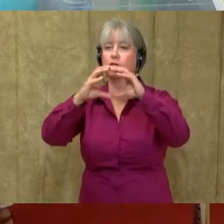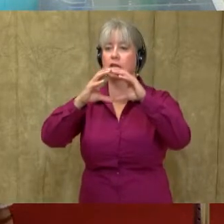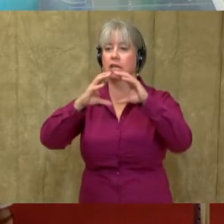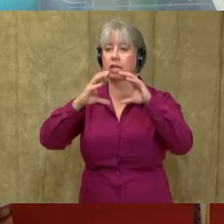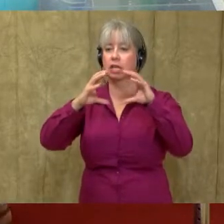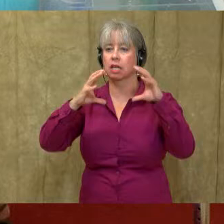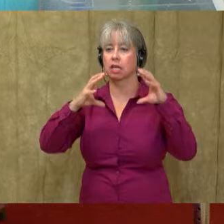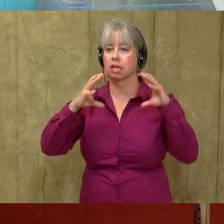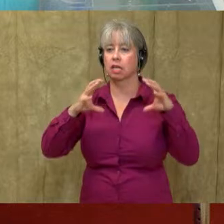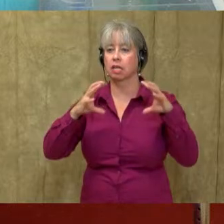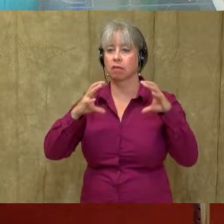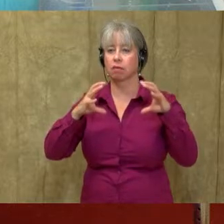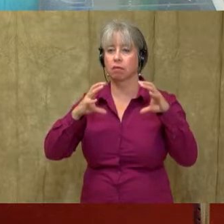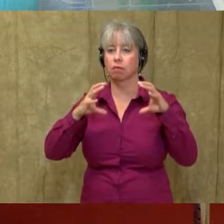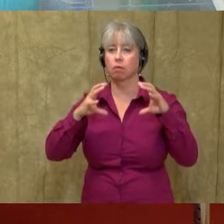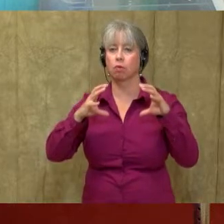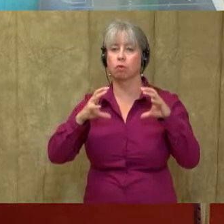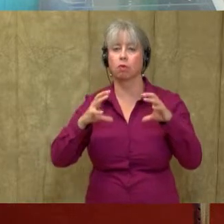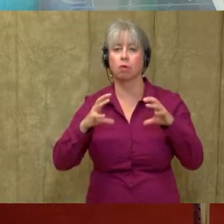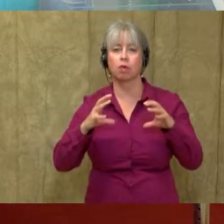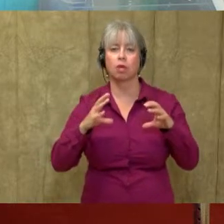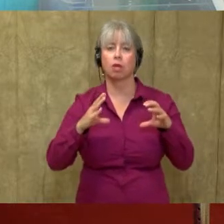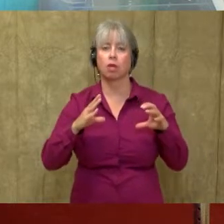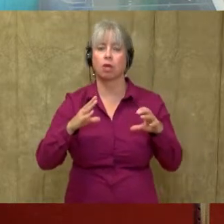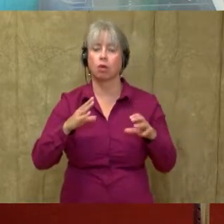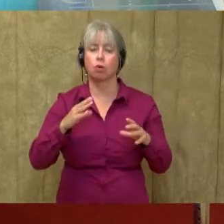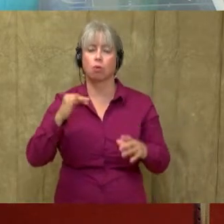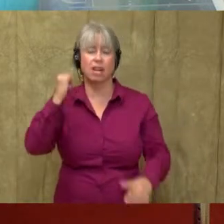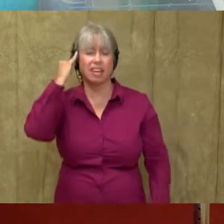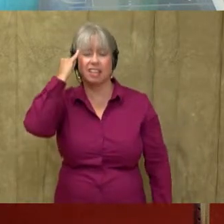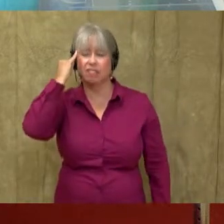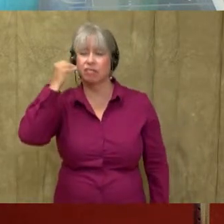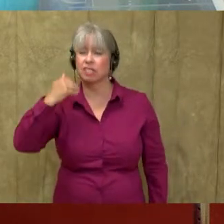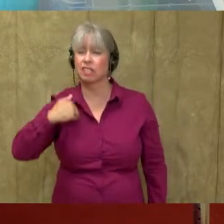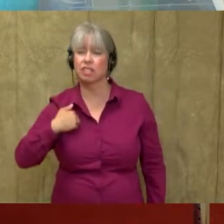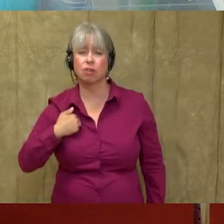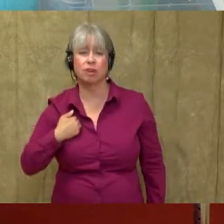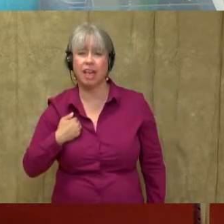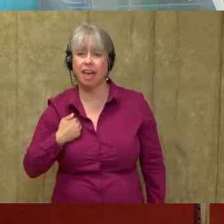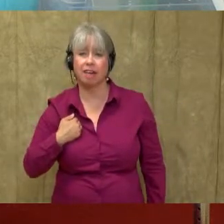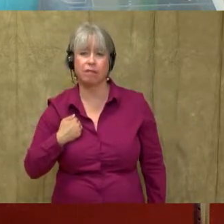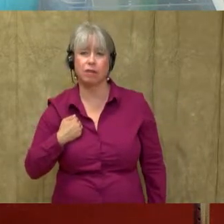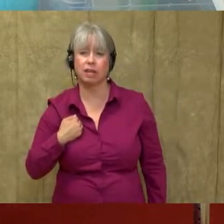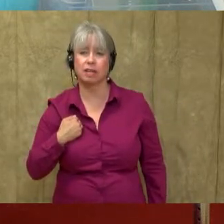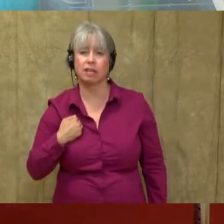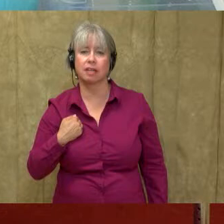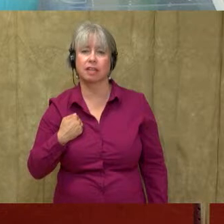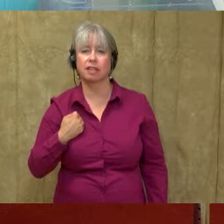What if we don't have a sphere? What if we have a hemisphere?